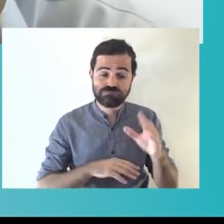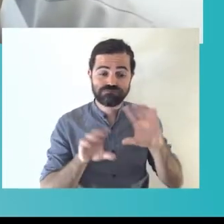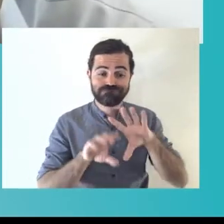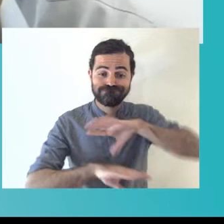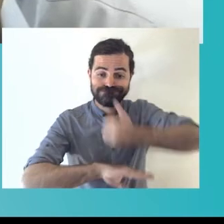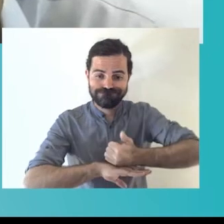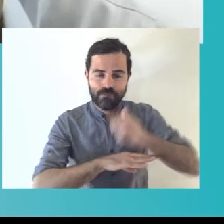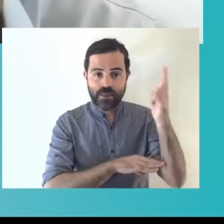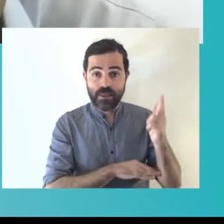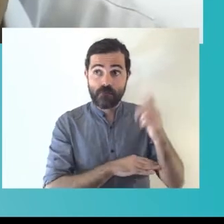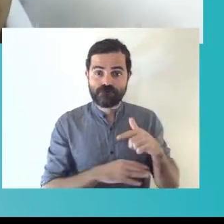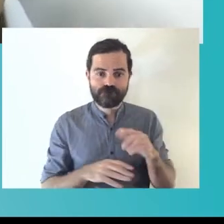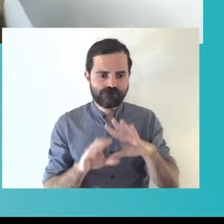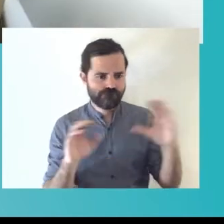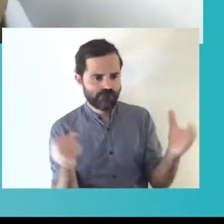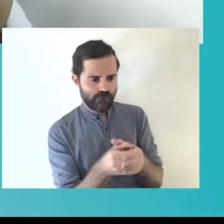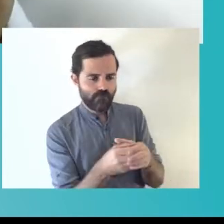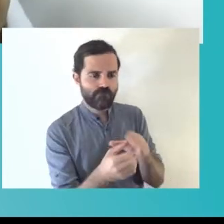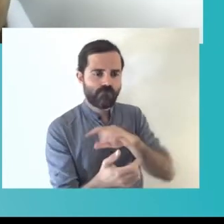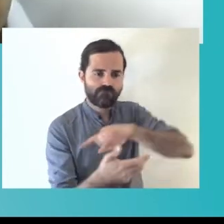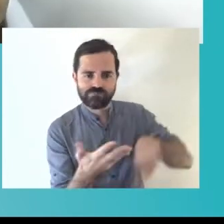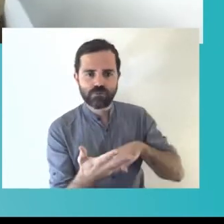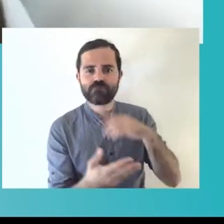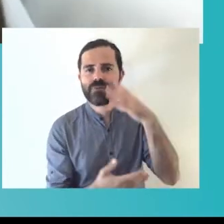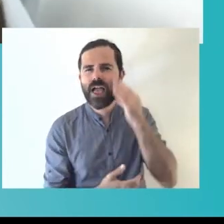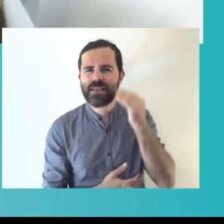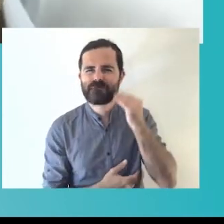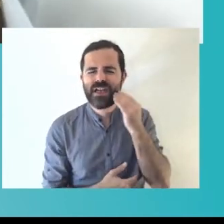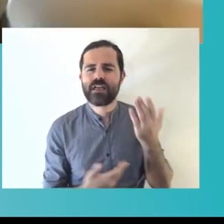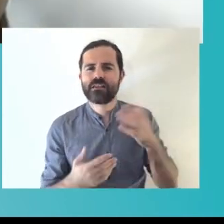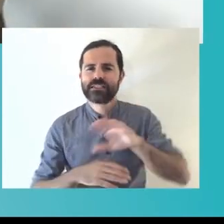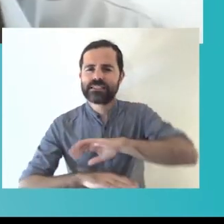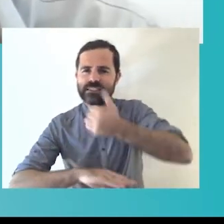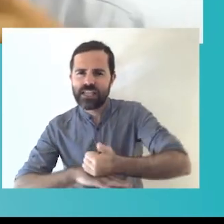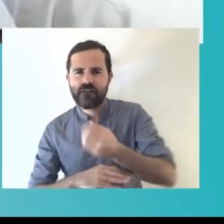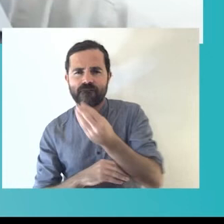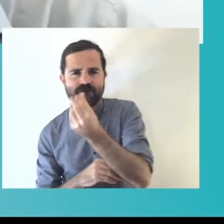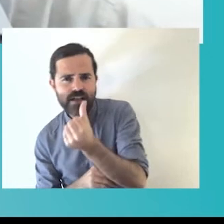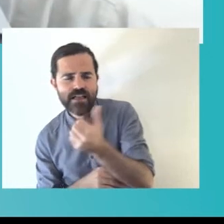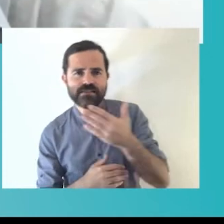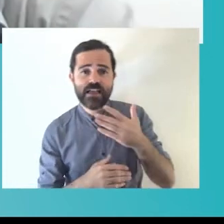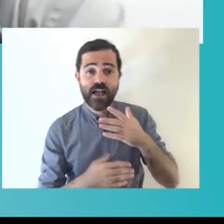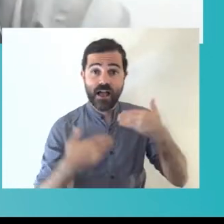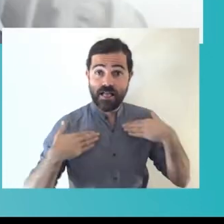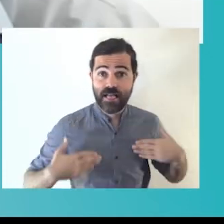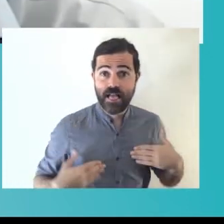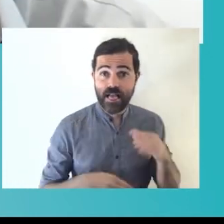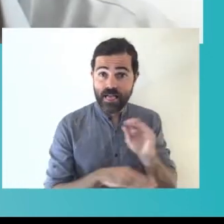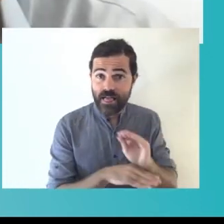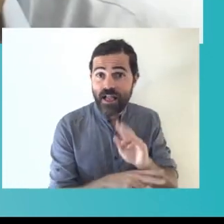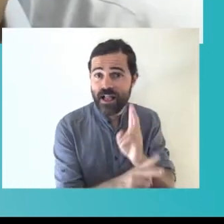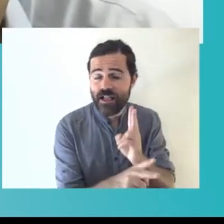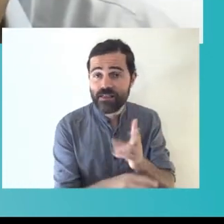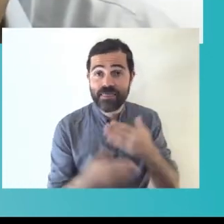of a startup. And then the rest of the team, extremely important, both with an experience in startup, healthcare, as well as